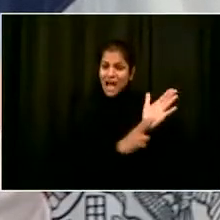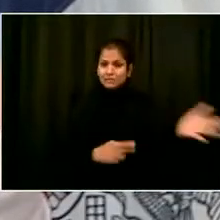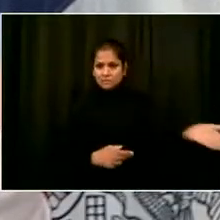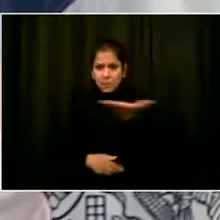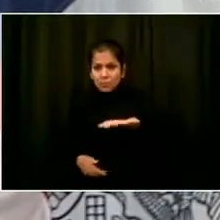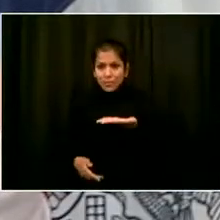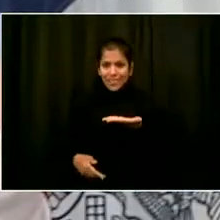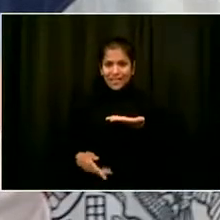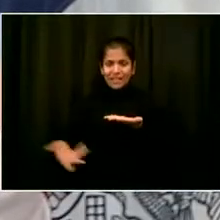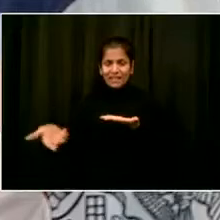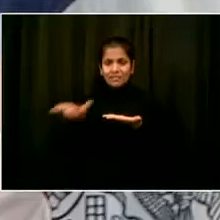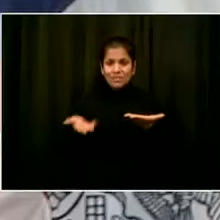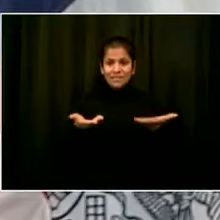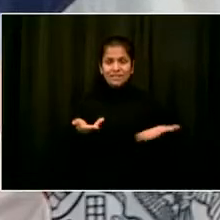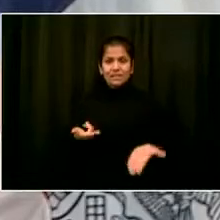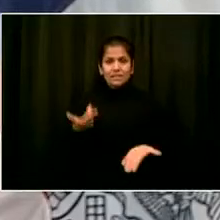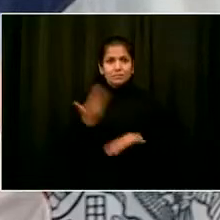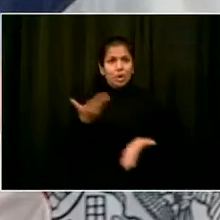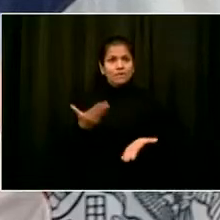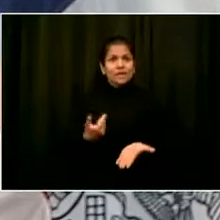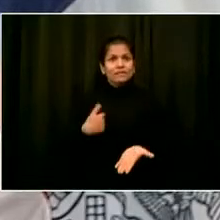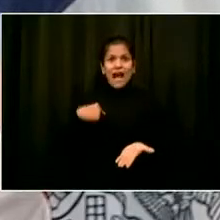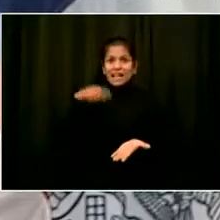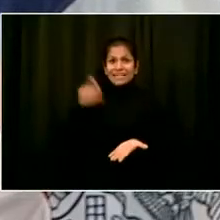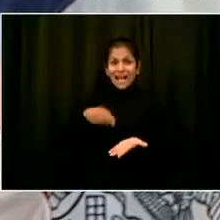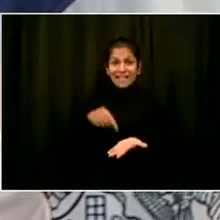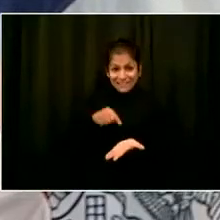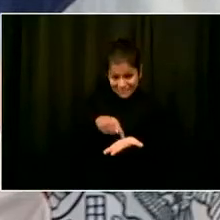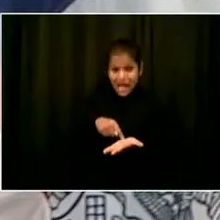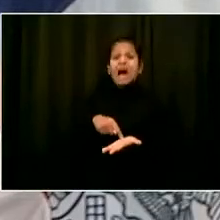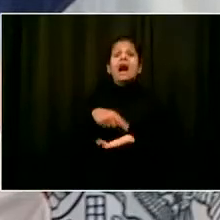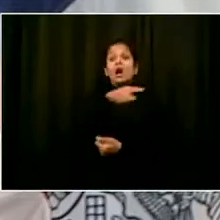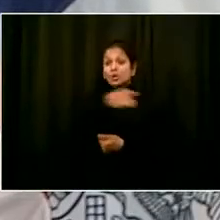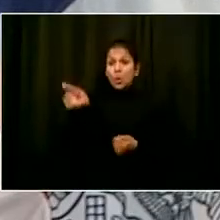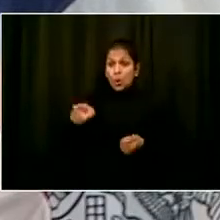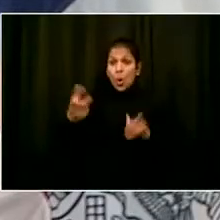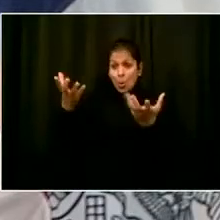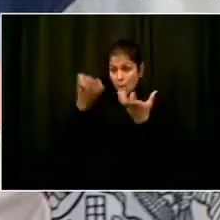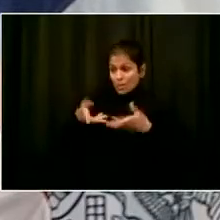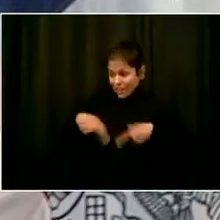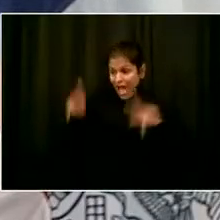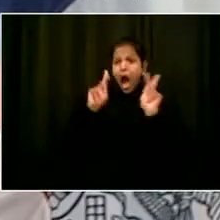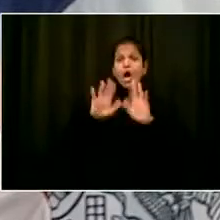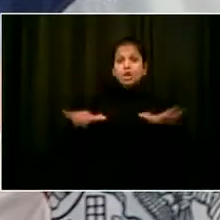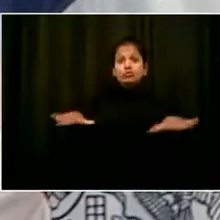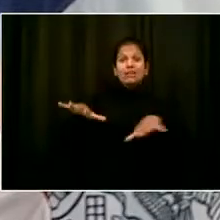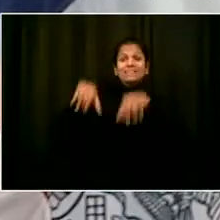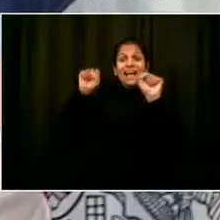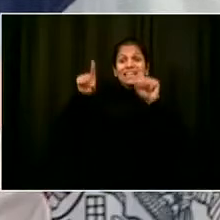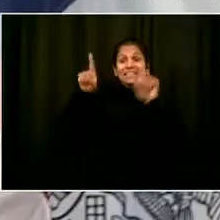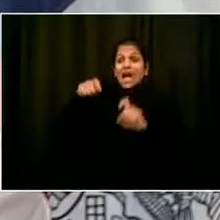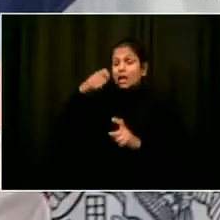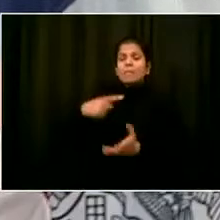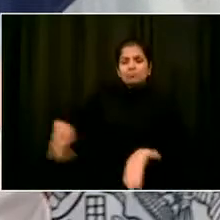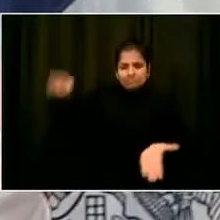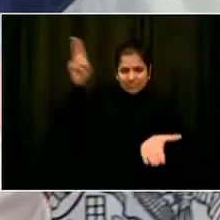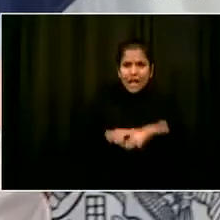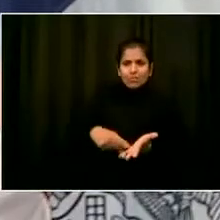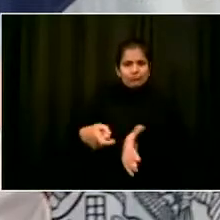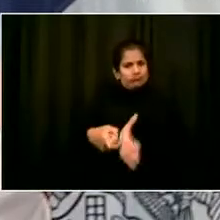um but there is a path and we want to get schools open as quickly as possible go